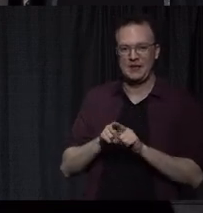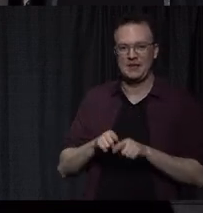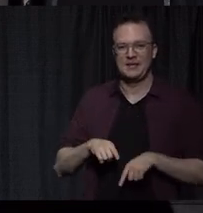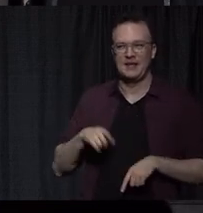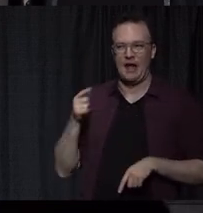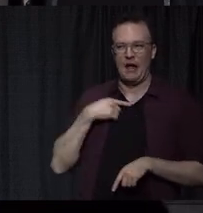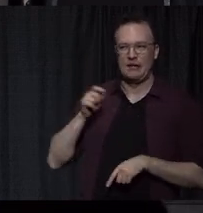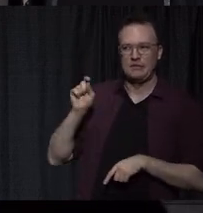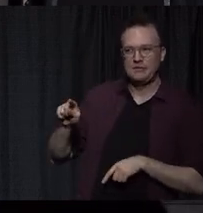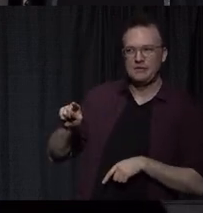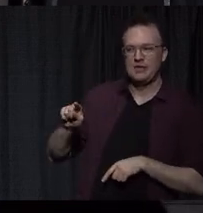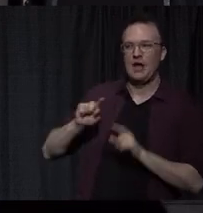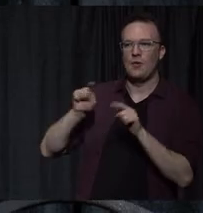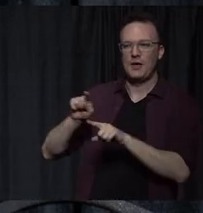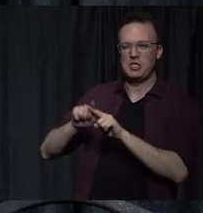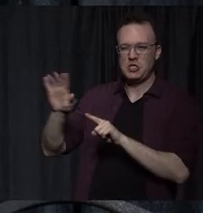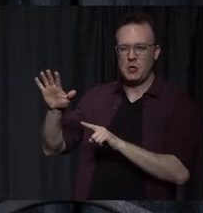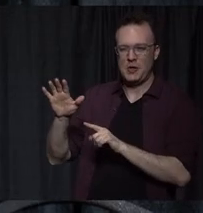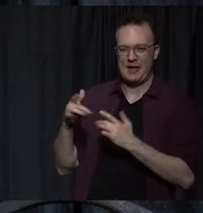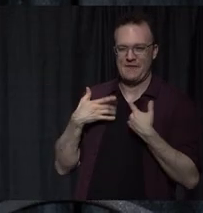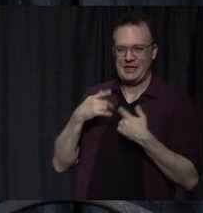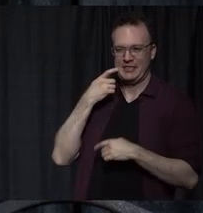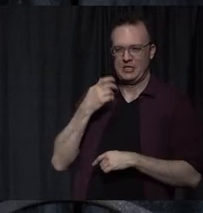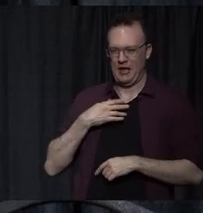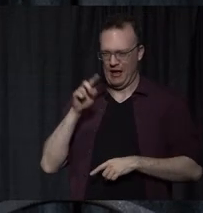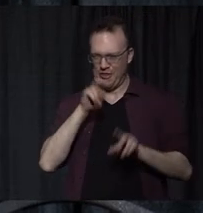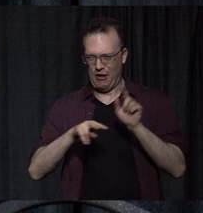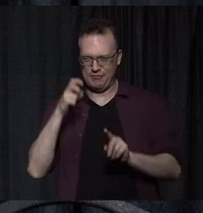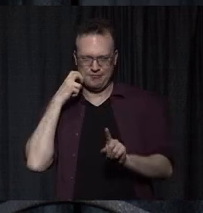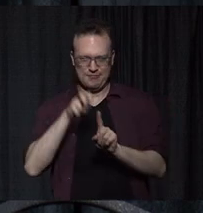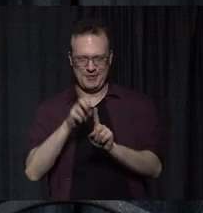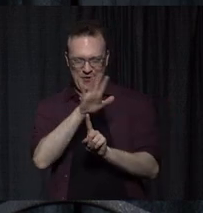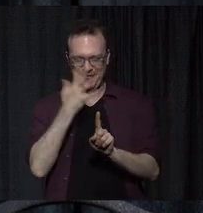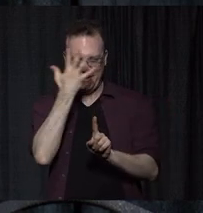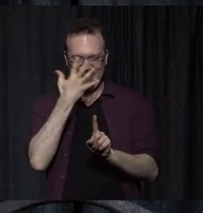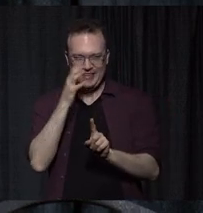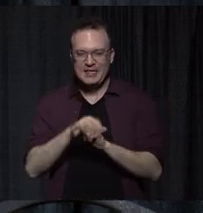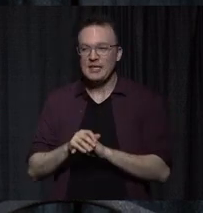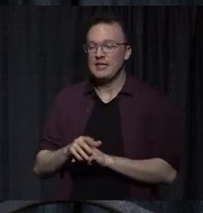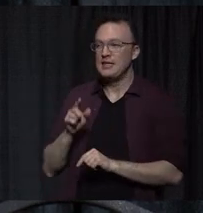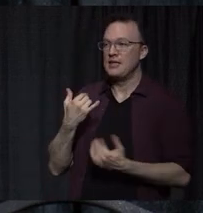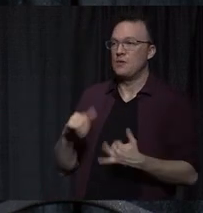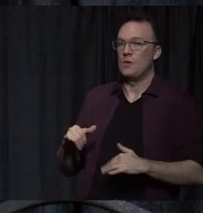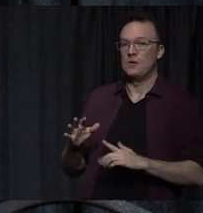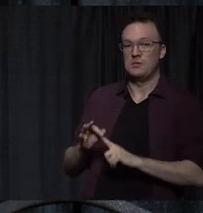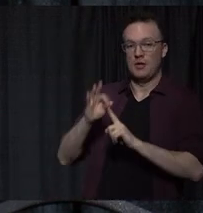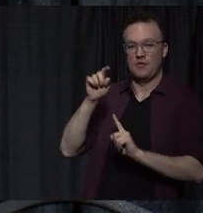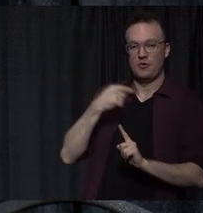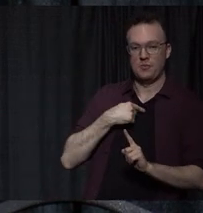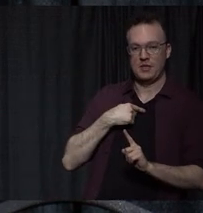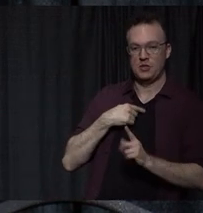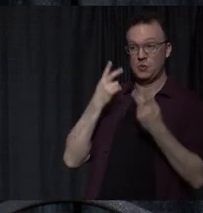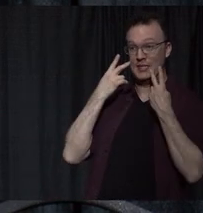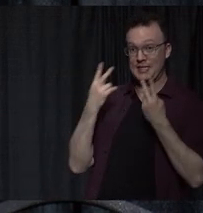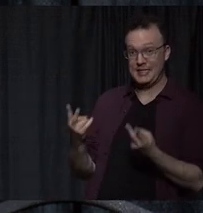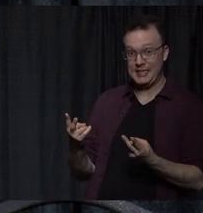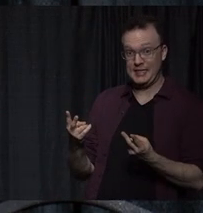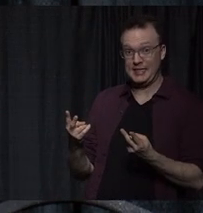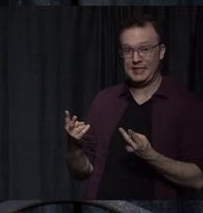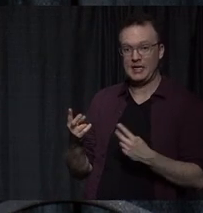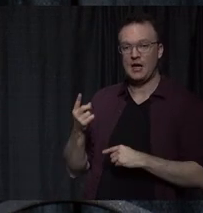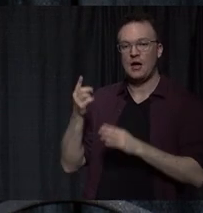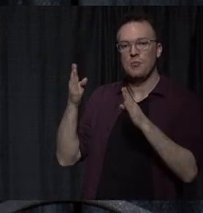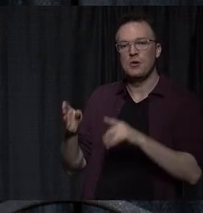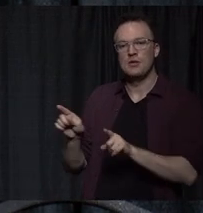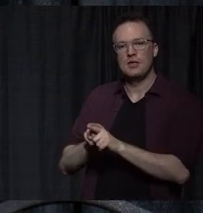Help event. I thought you looked familiar. Yes, and this is extremely special for me to see